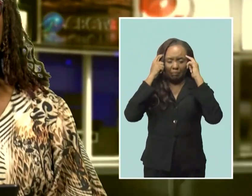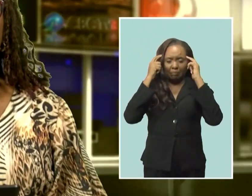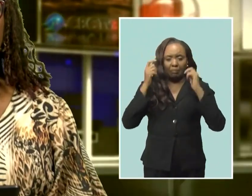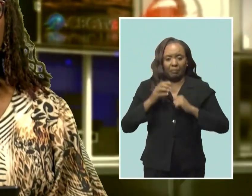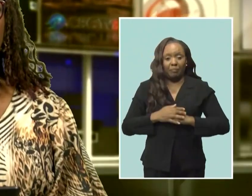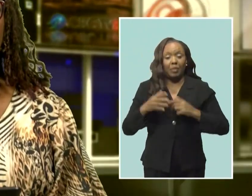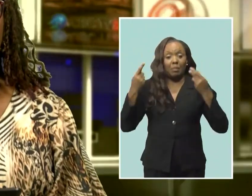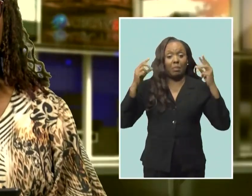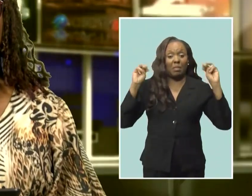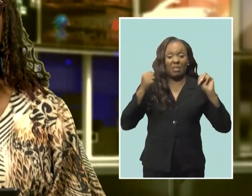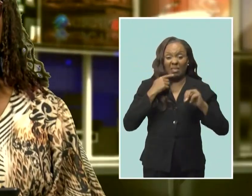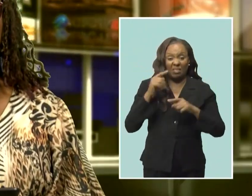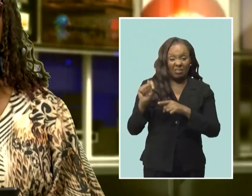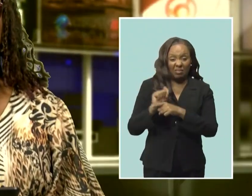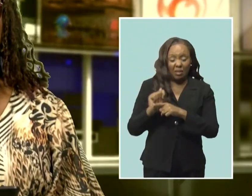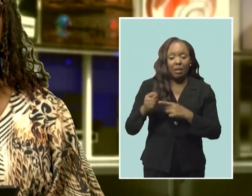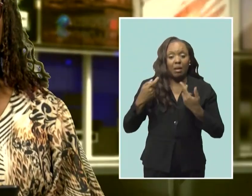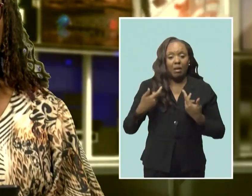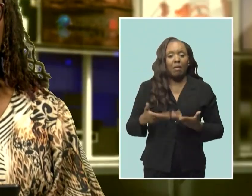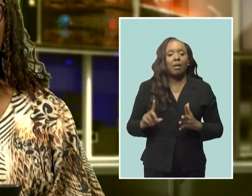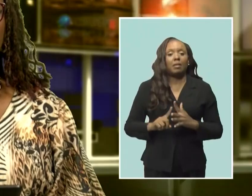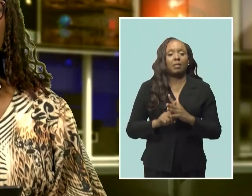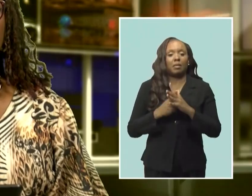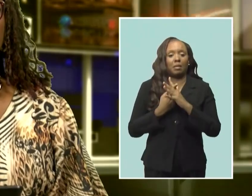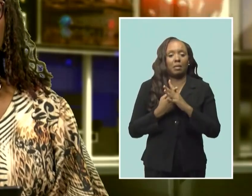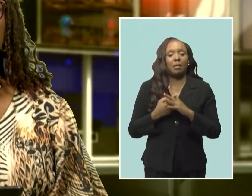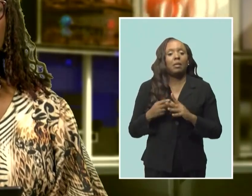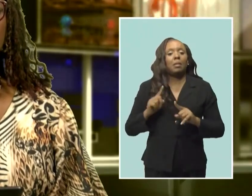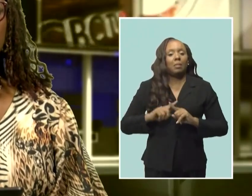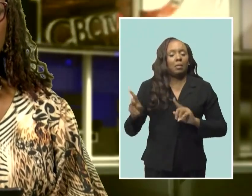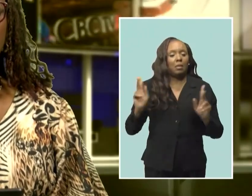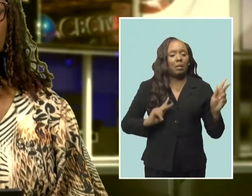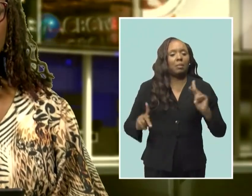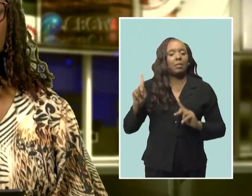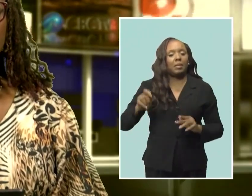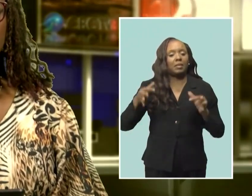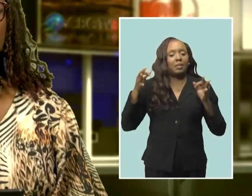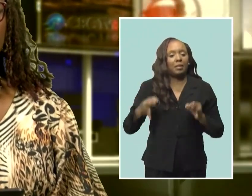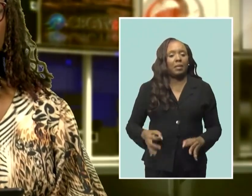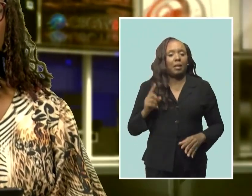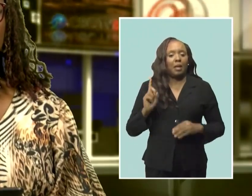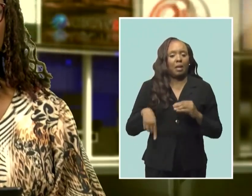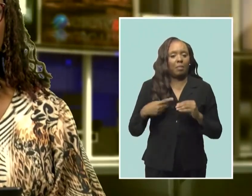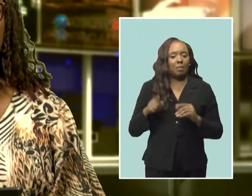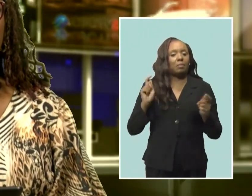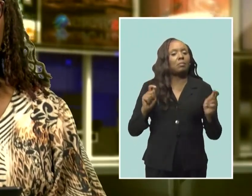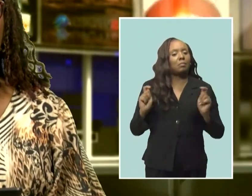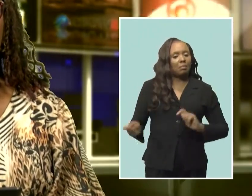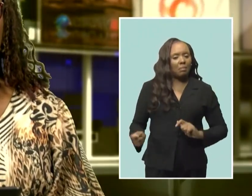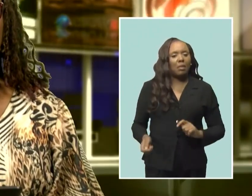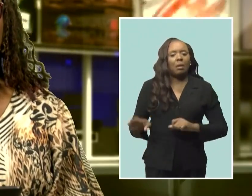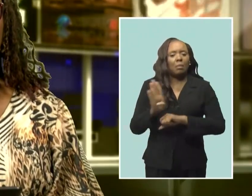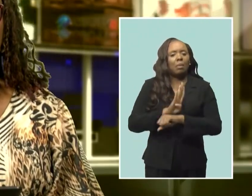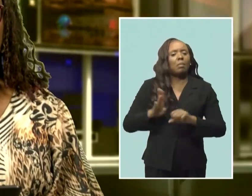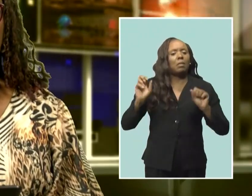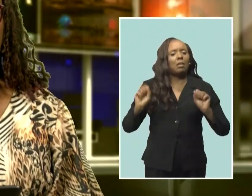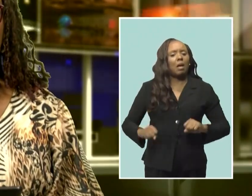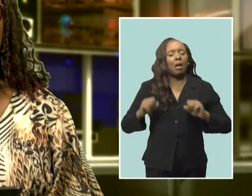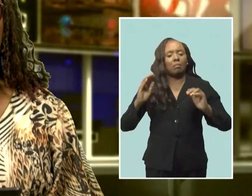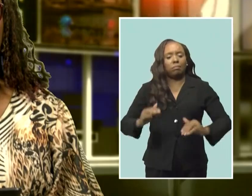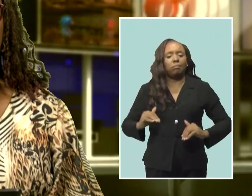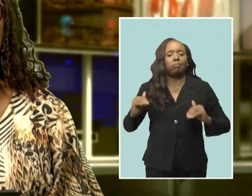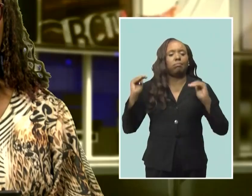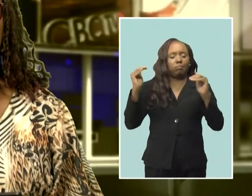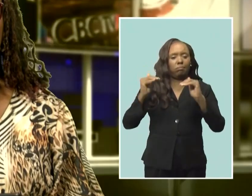Prime Minister says training has begun for those in the system, but the public must now decide on the transformation, noting Barbados can